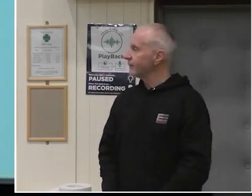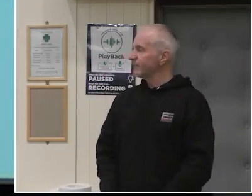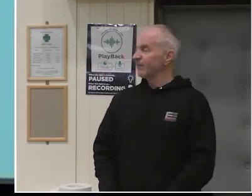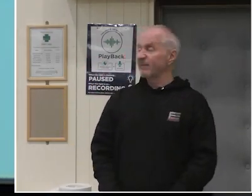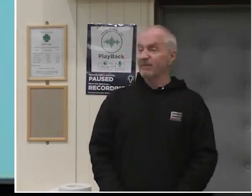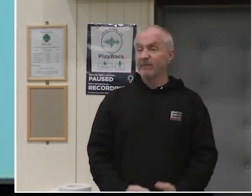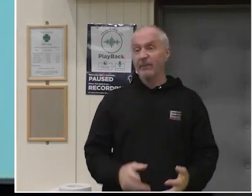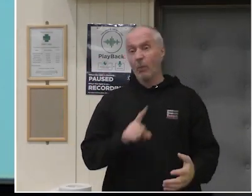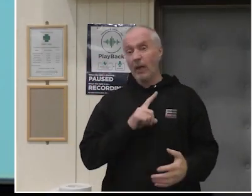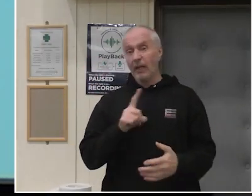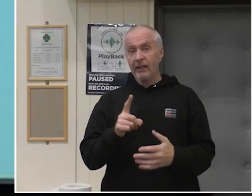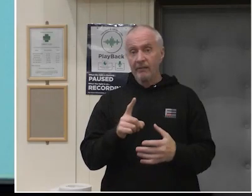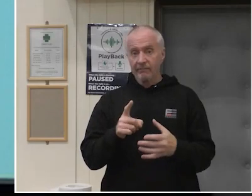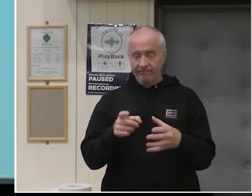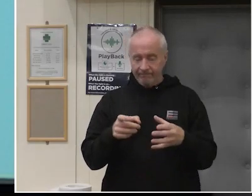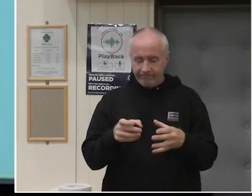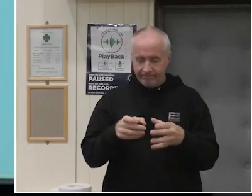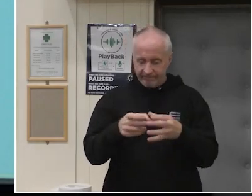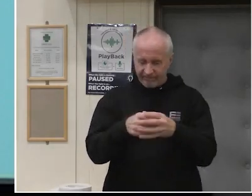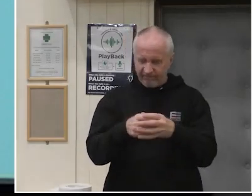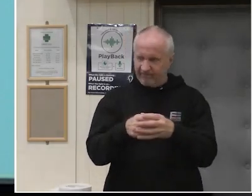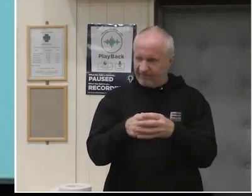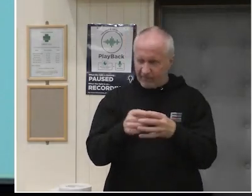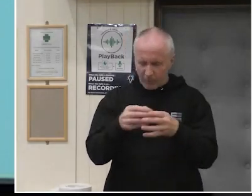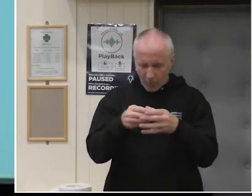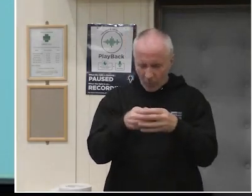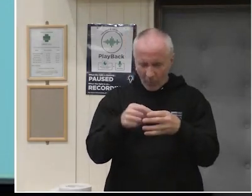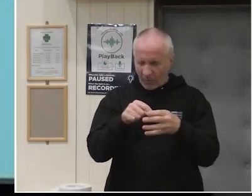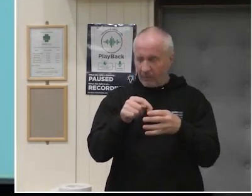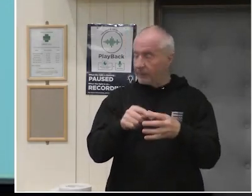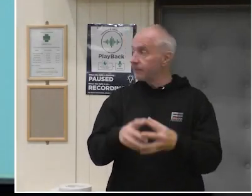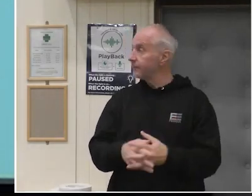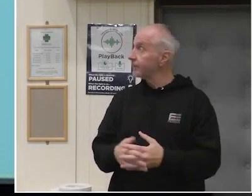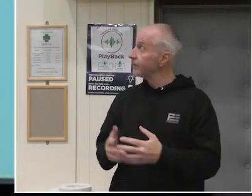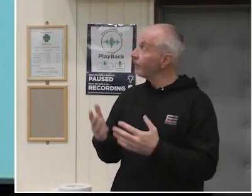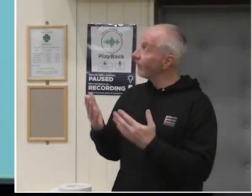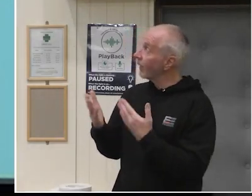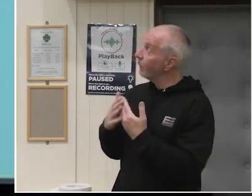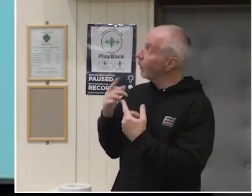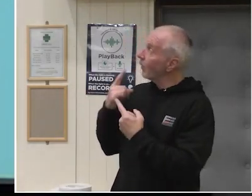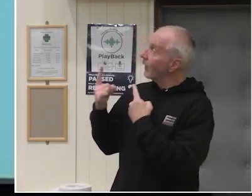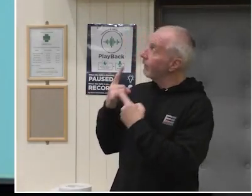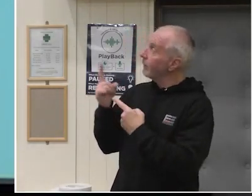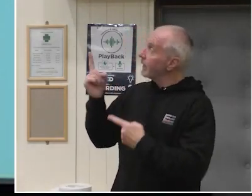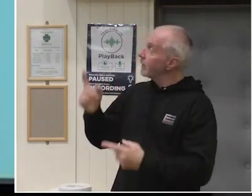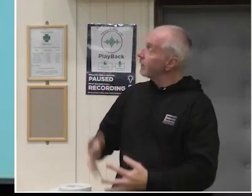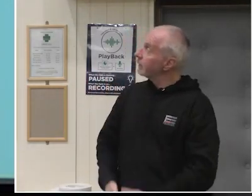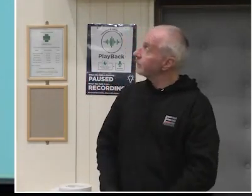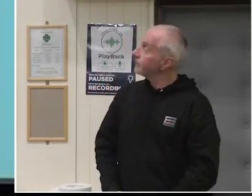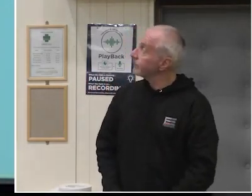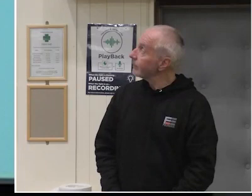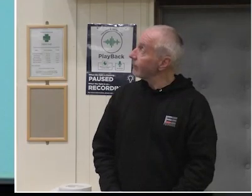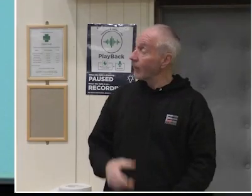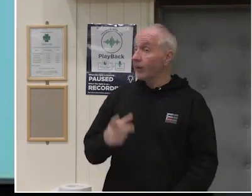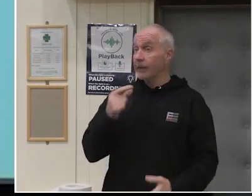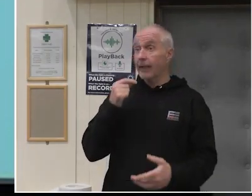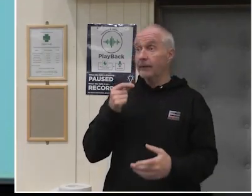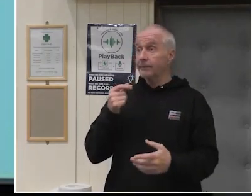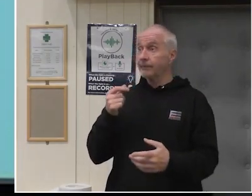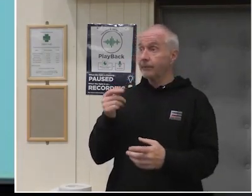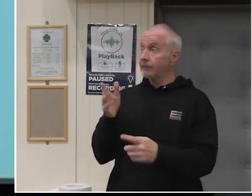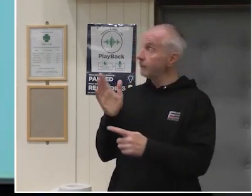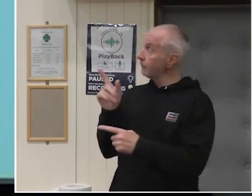small. But, again, more data. We can see it worked. We can see